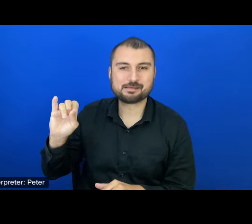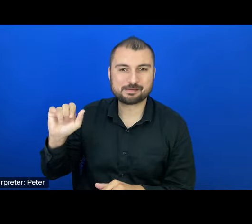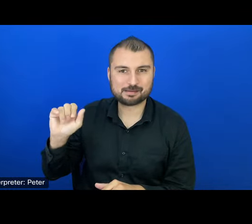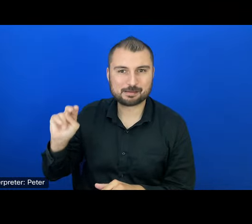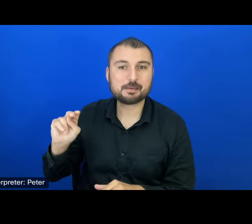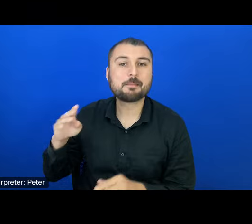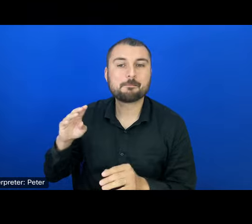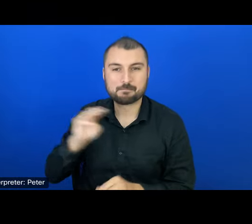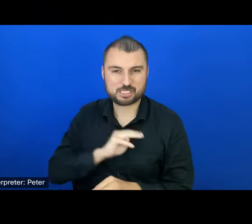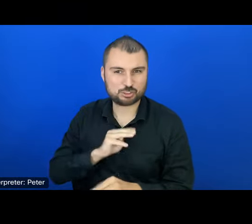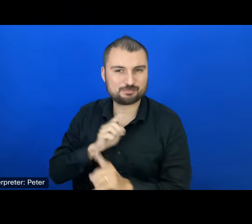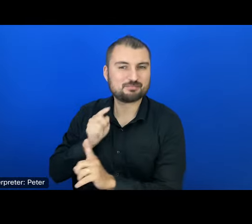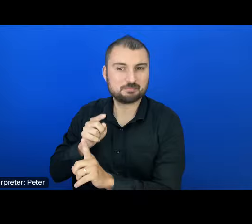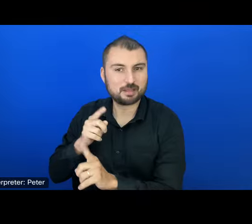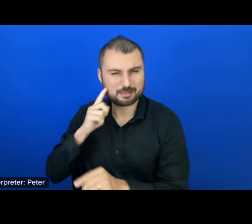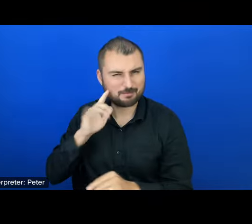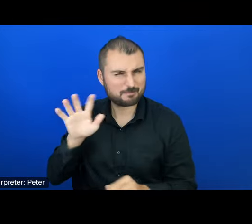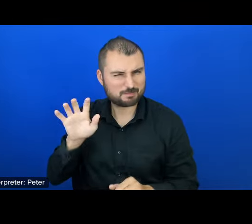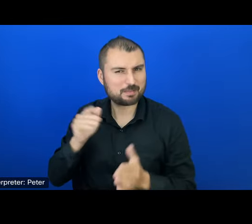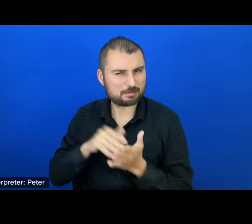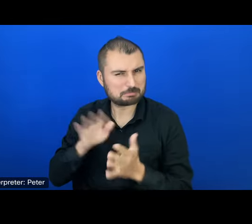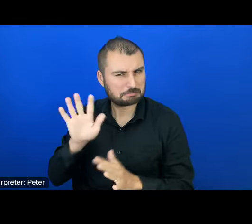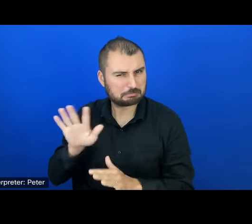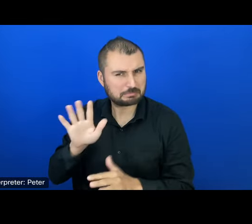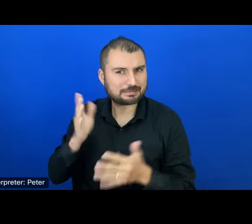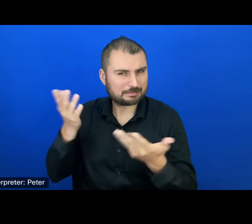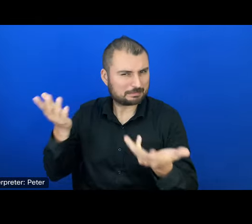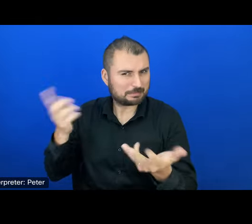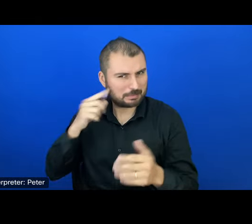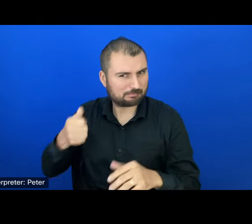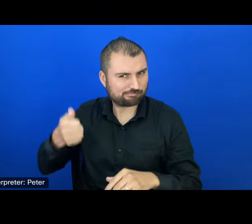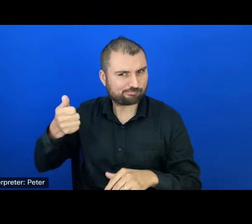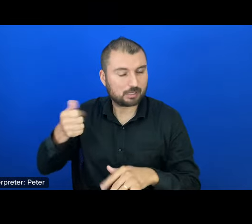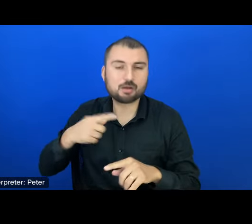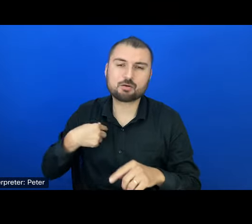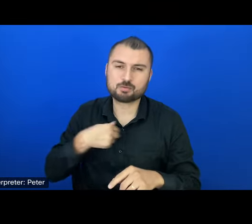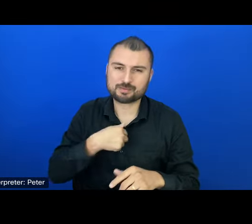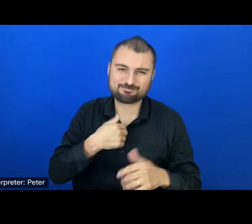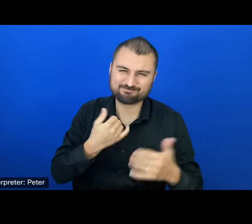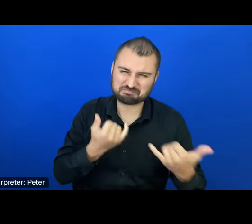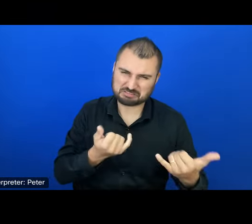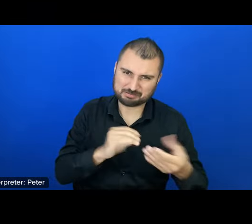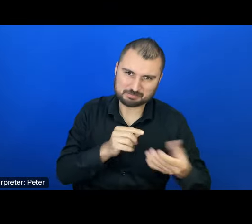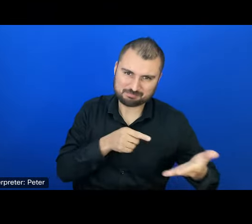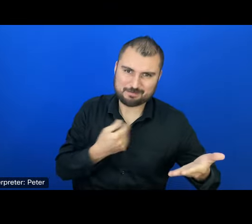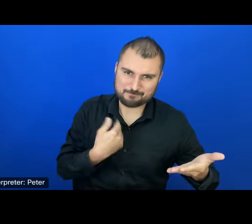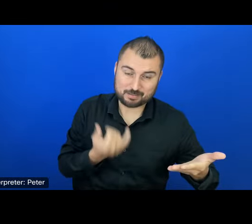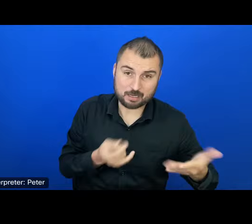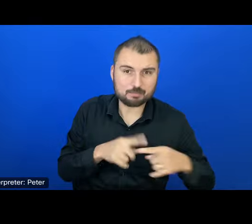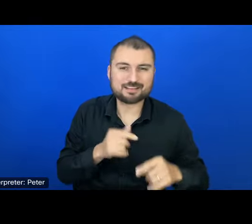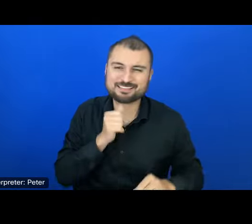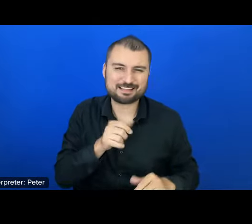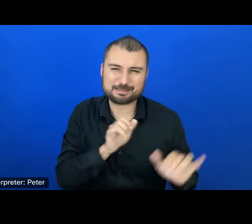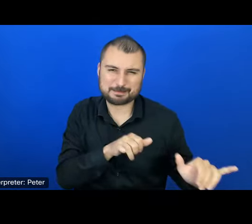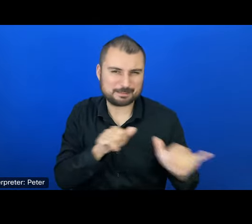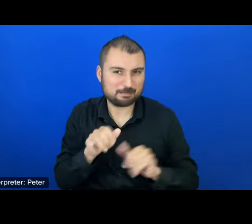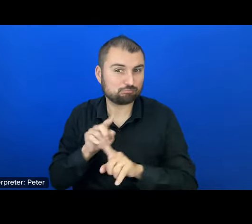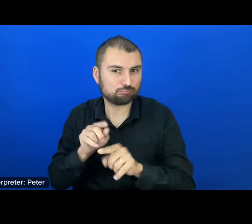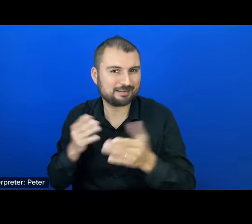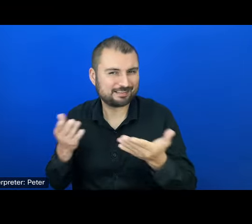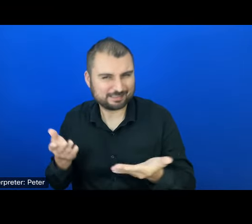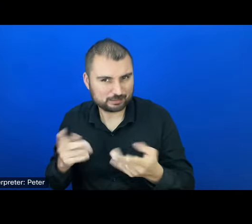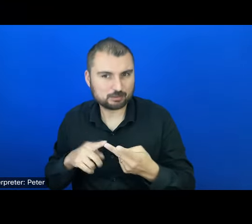I have the current ones, but it's in the sites have not as much attendance as here or our museum. Those